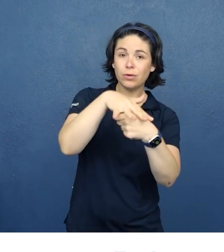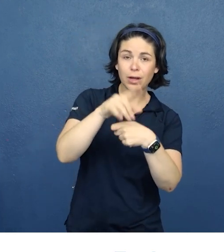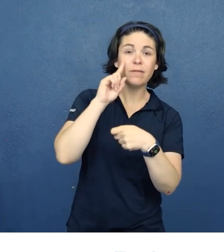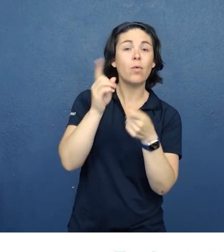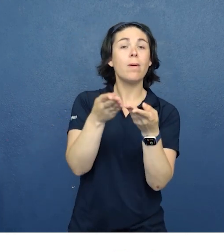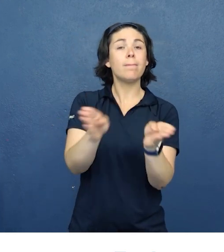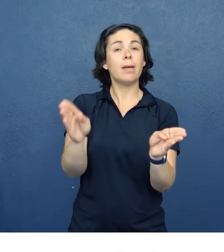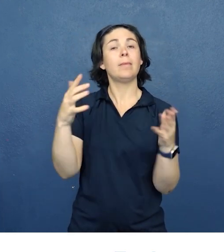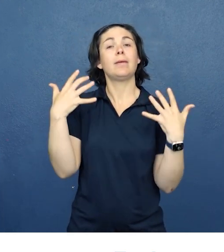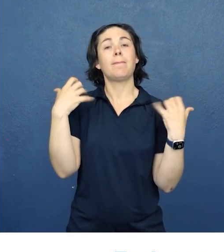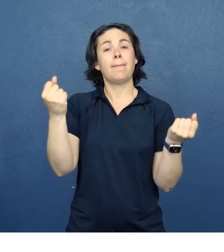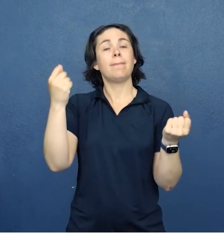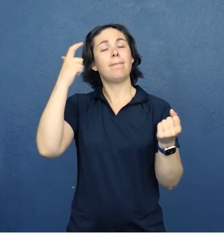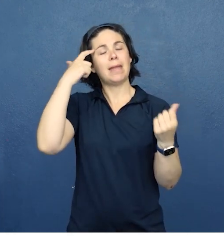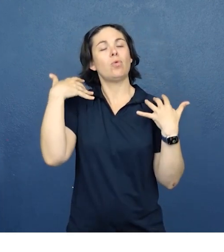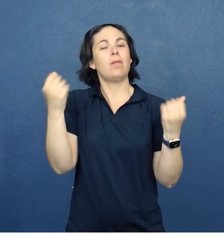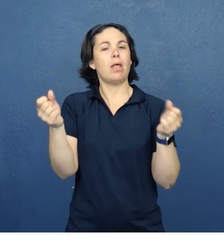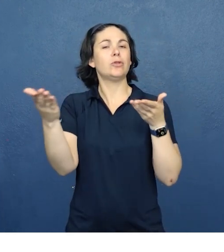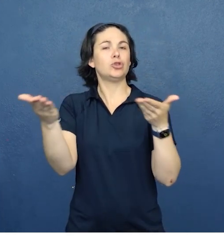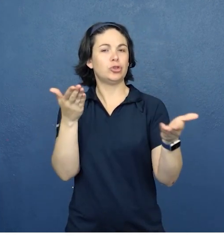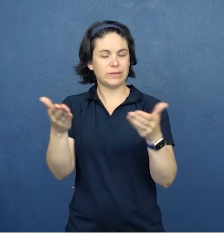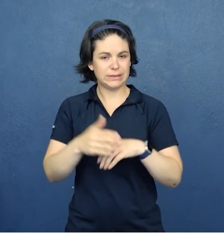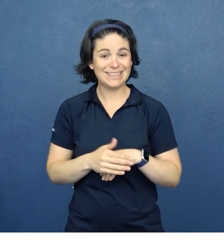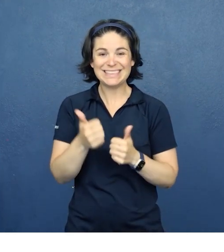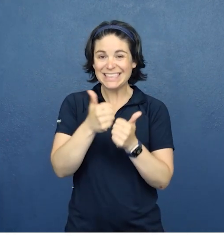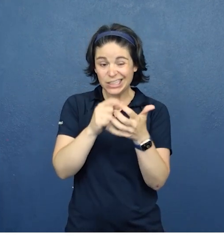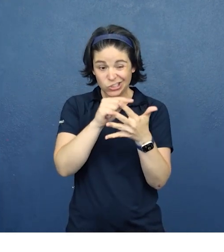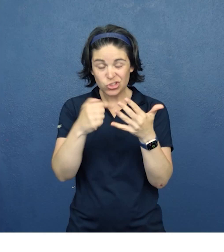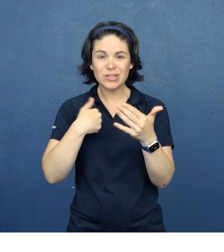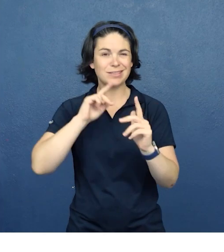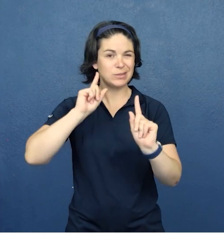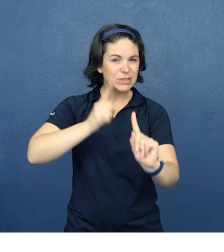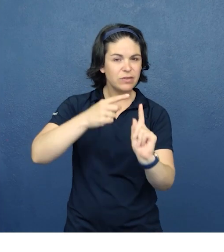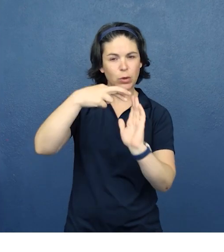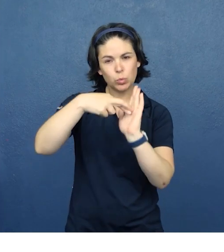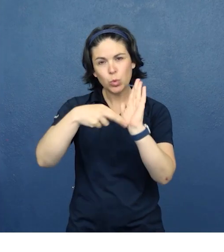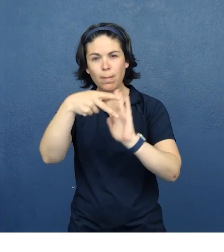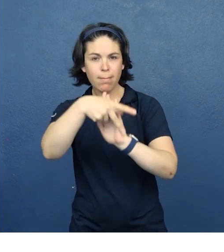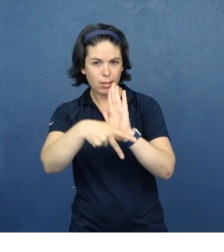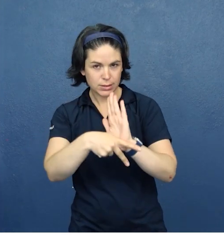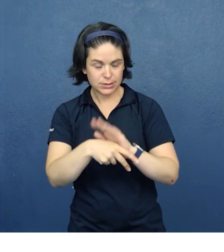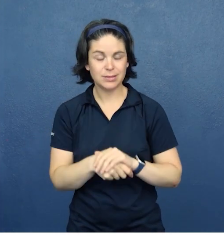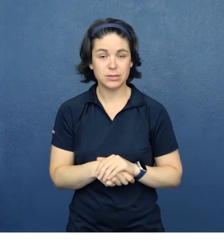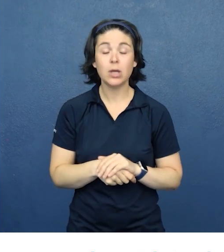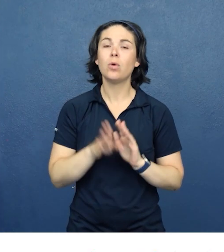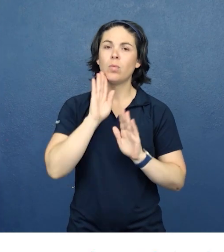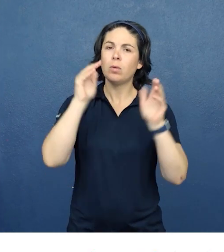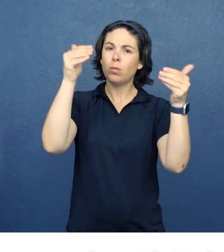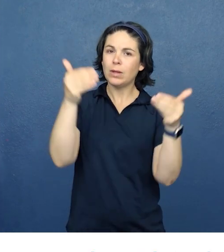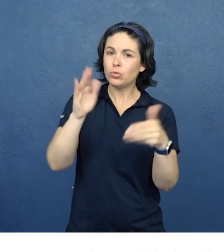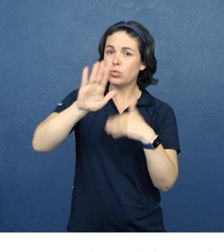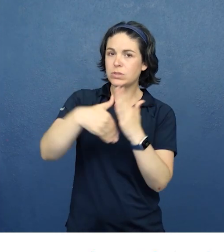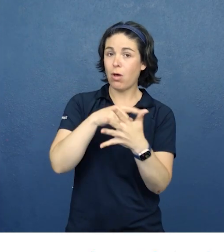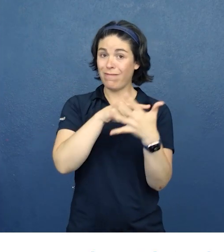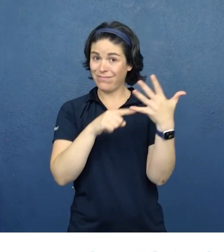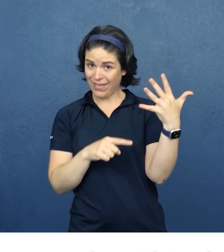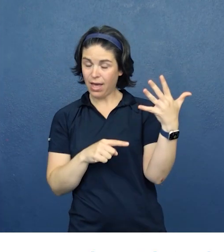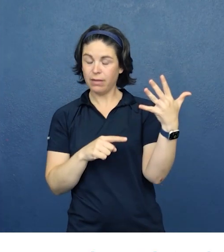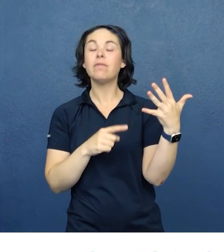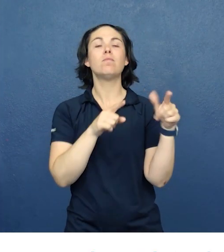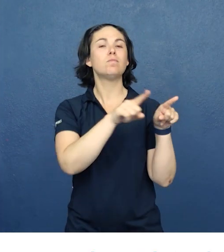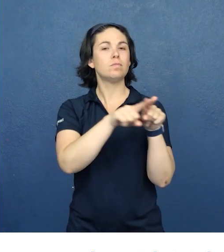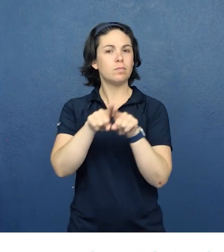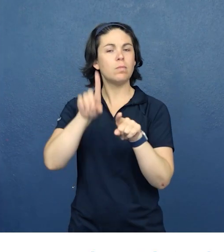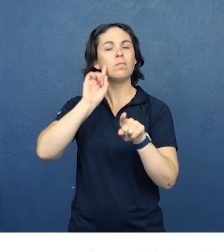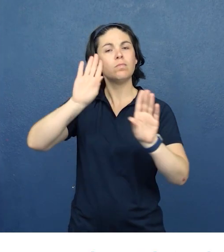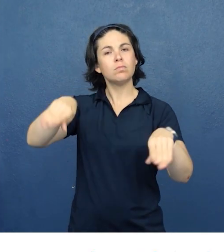of the public mental health service system, and each has its own rules and regulations. As we introduce each component to you,